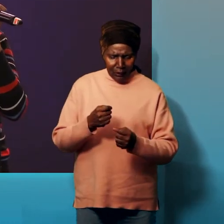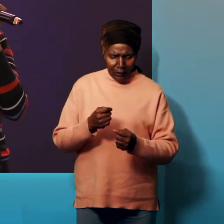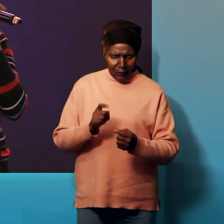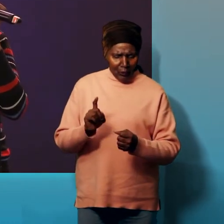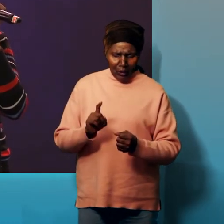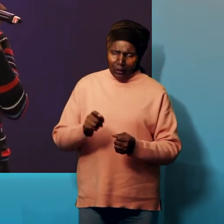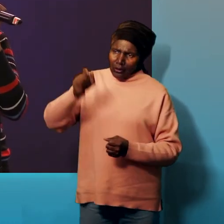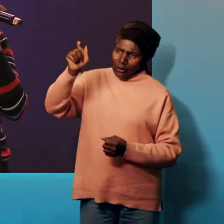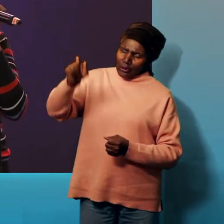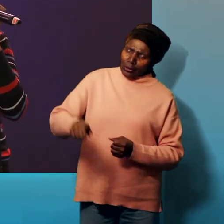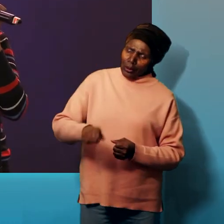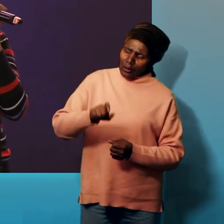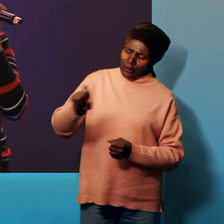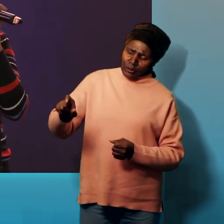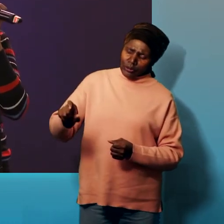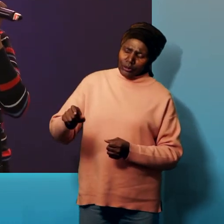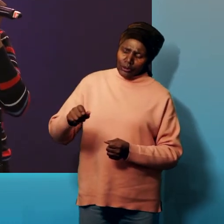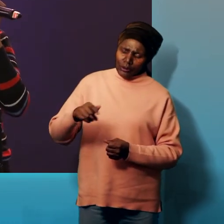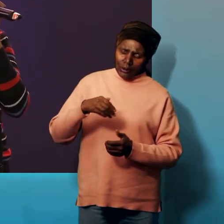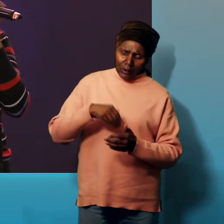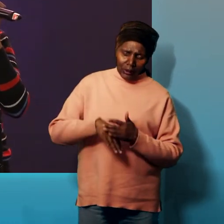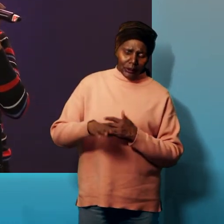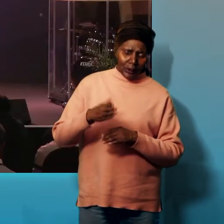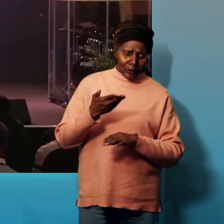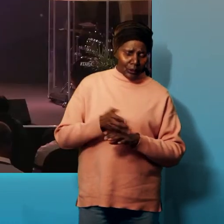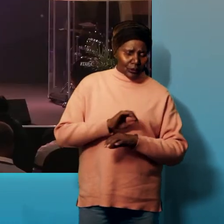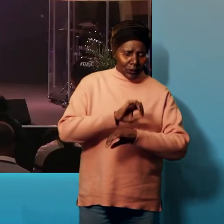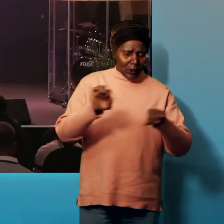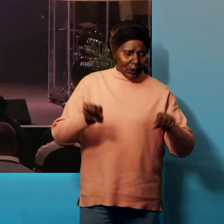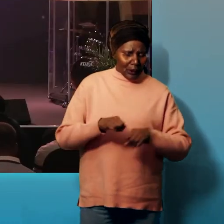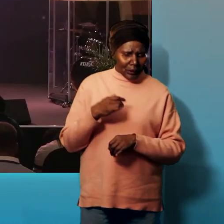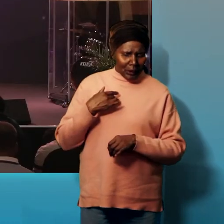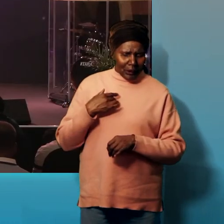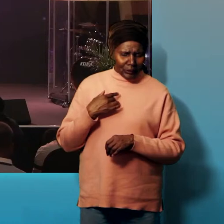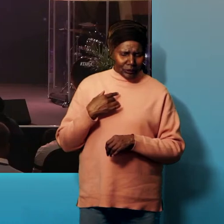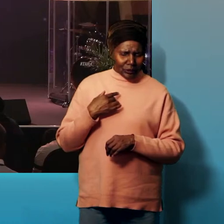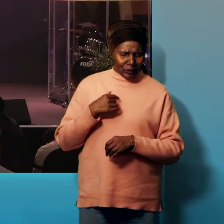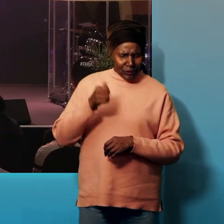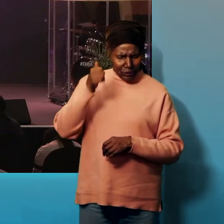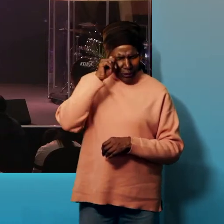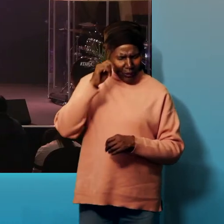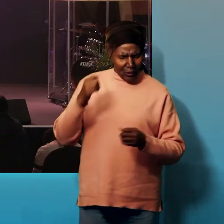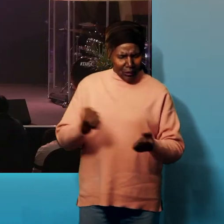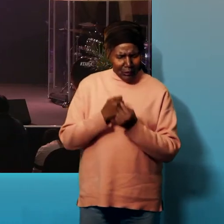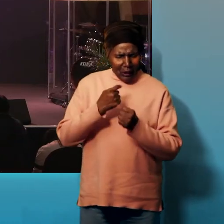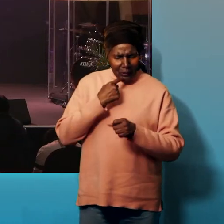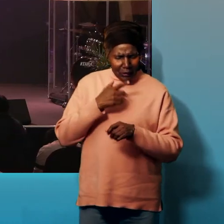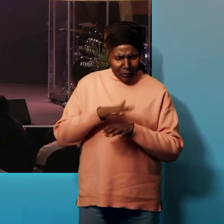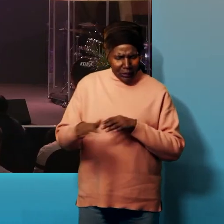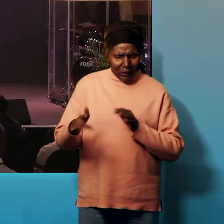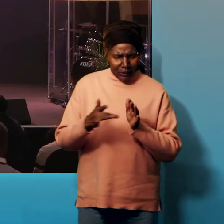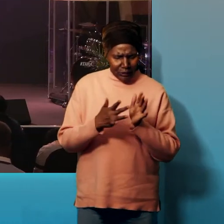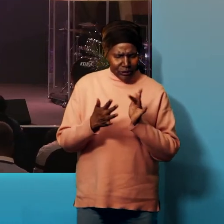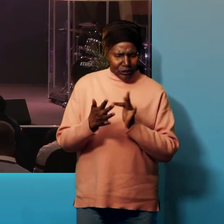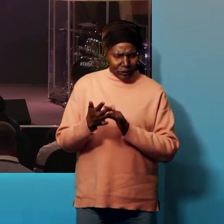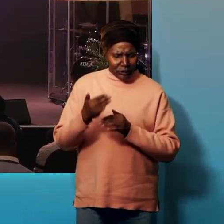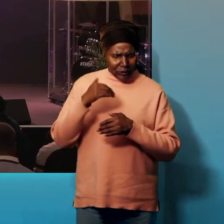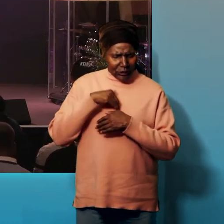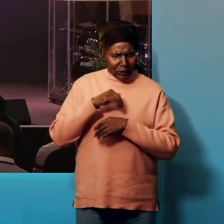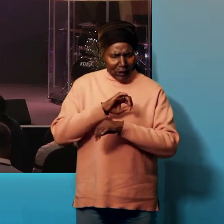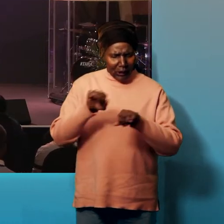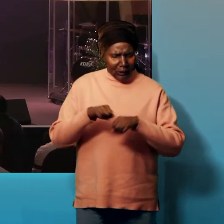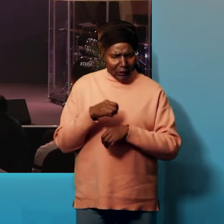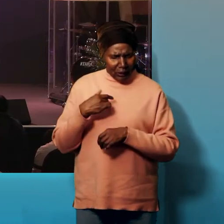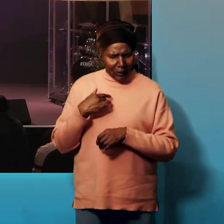the power of the blood of Jesus in our lives. We want to know the power of God in salvation. We